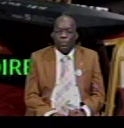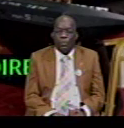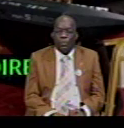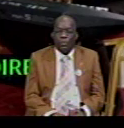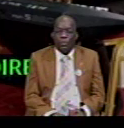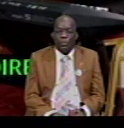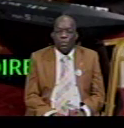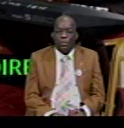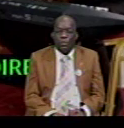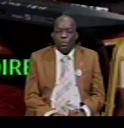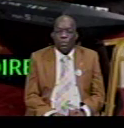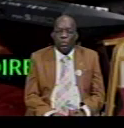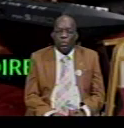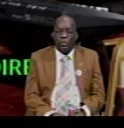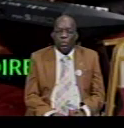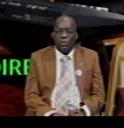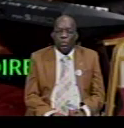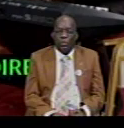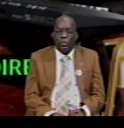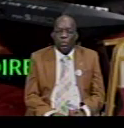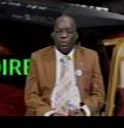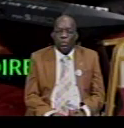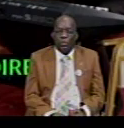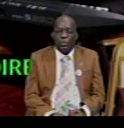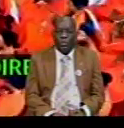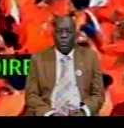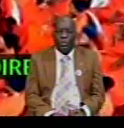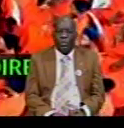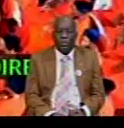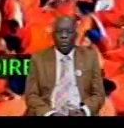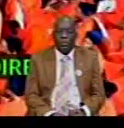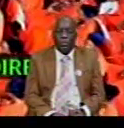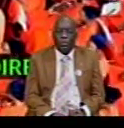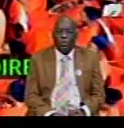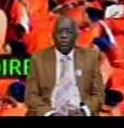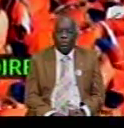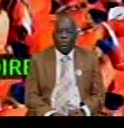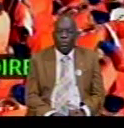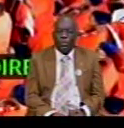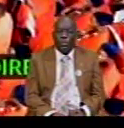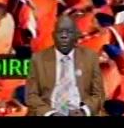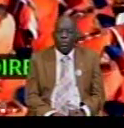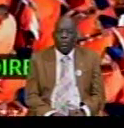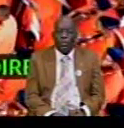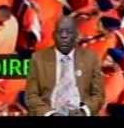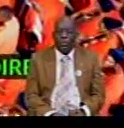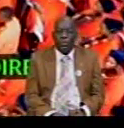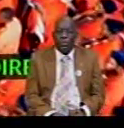Thank you.